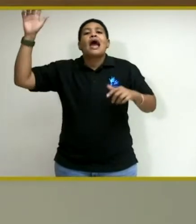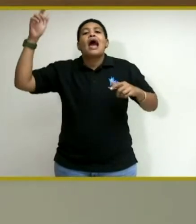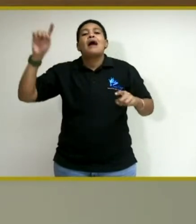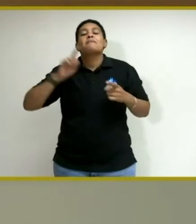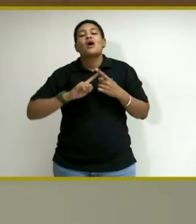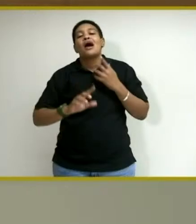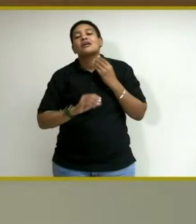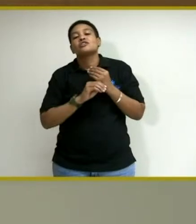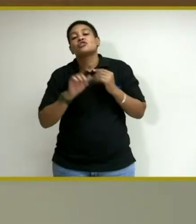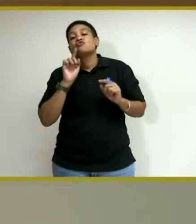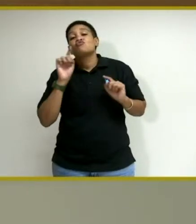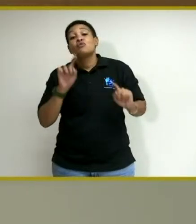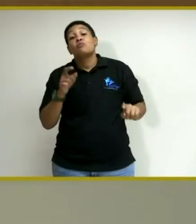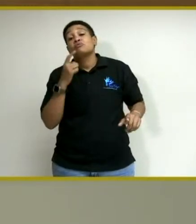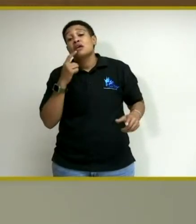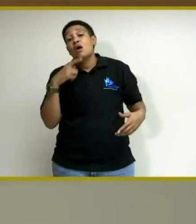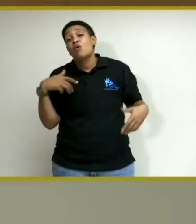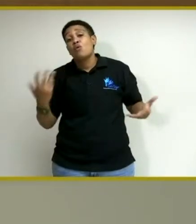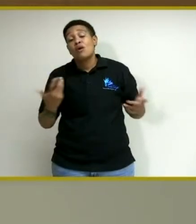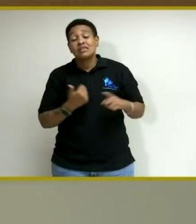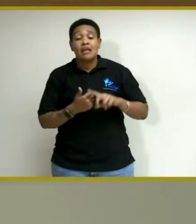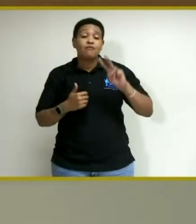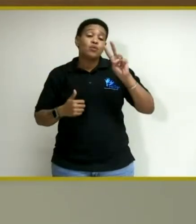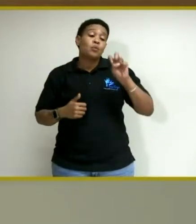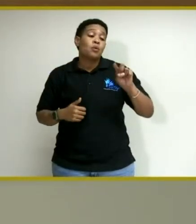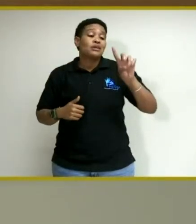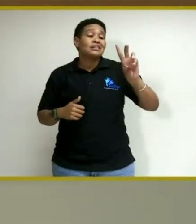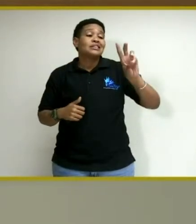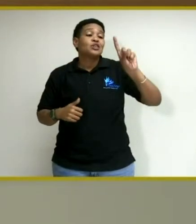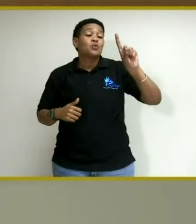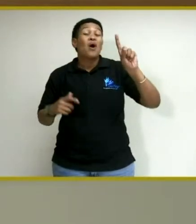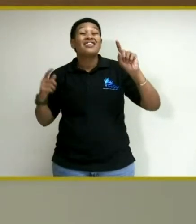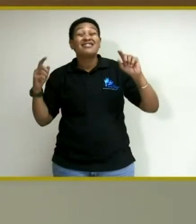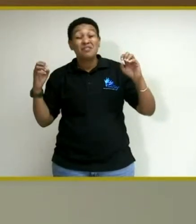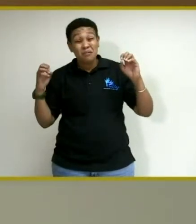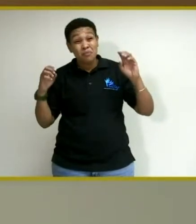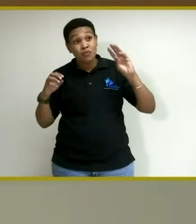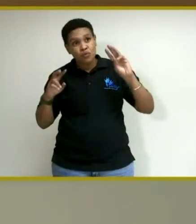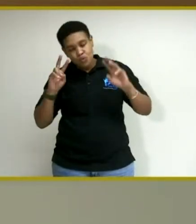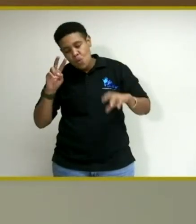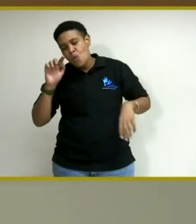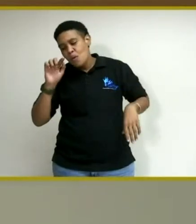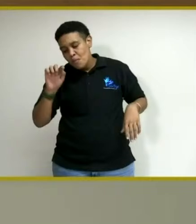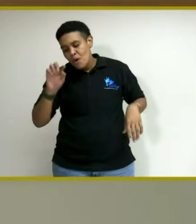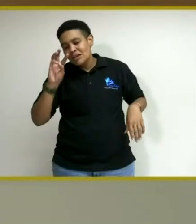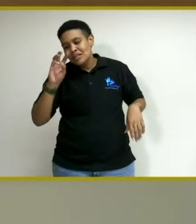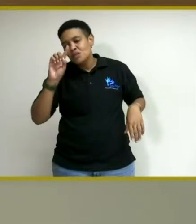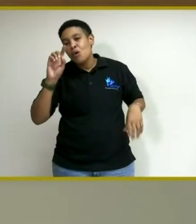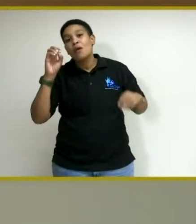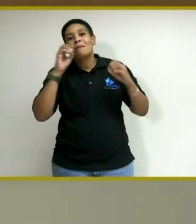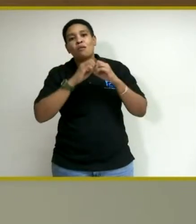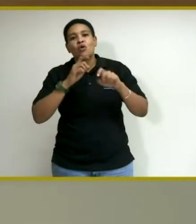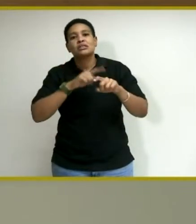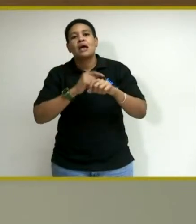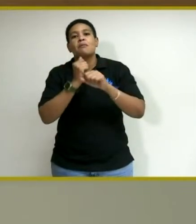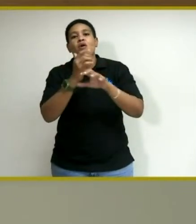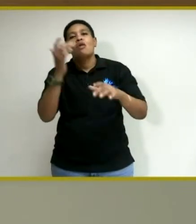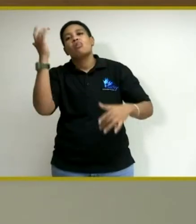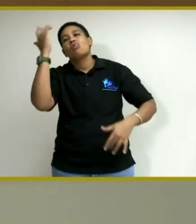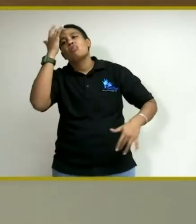there is a report as well that it is 2.61 times more likely to result in a severe illness